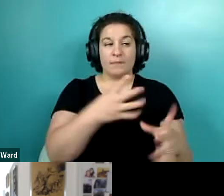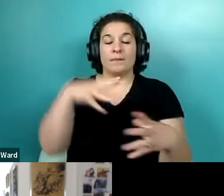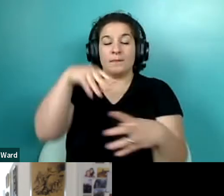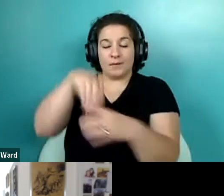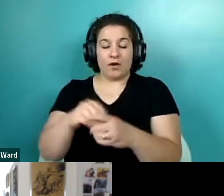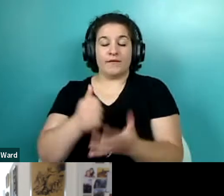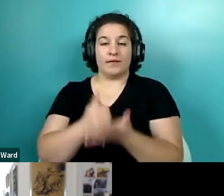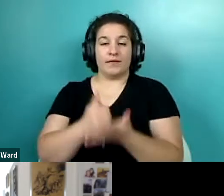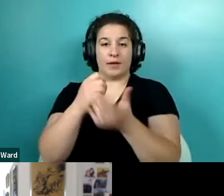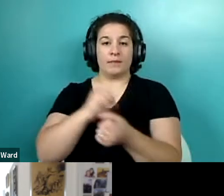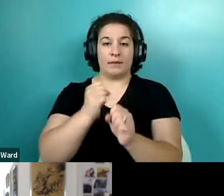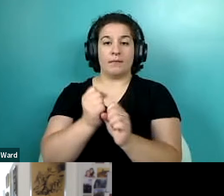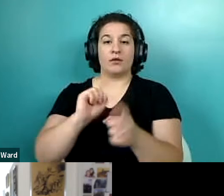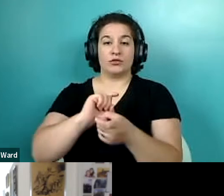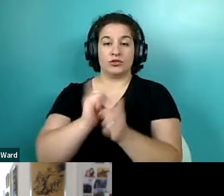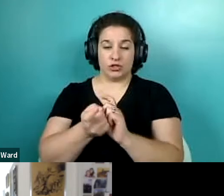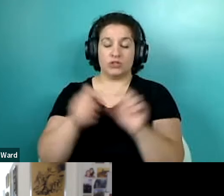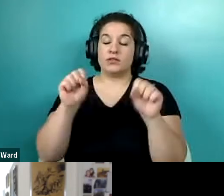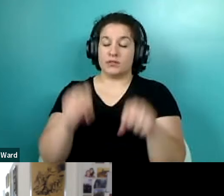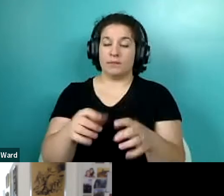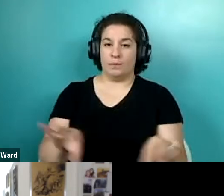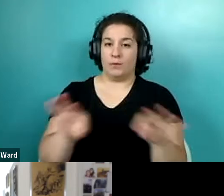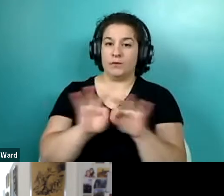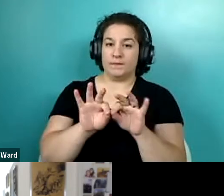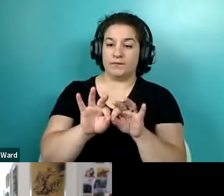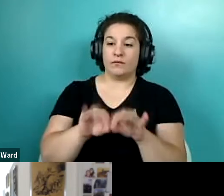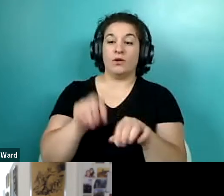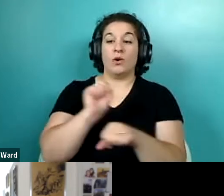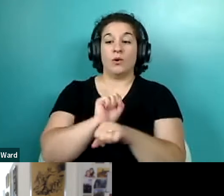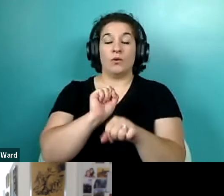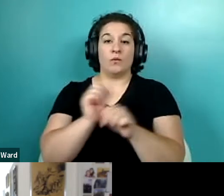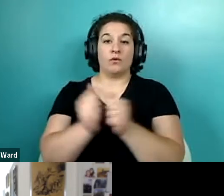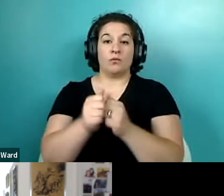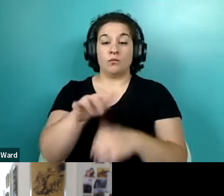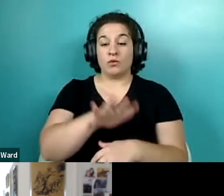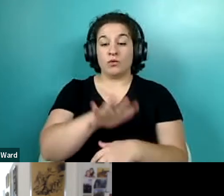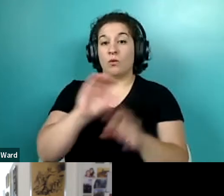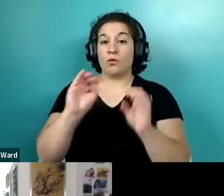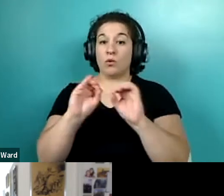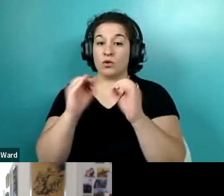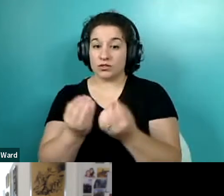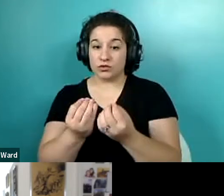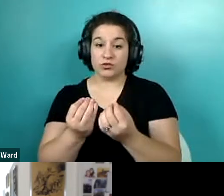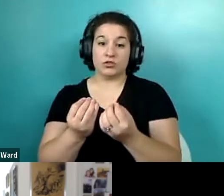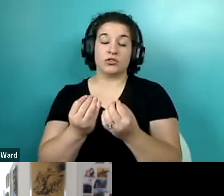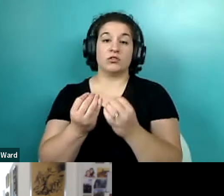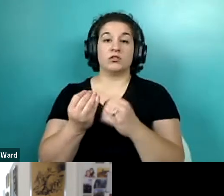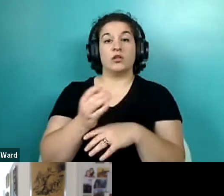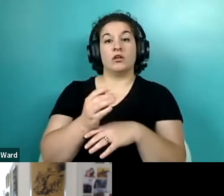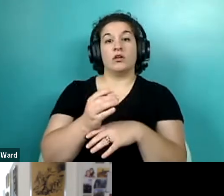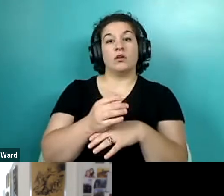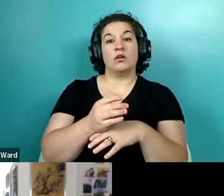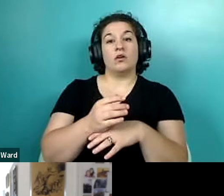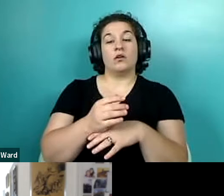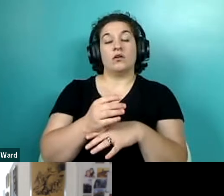changes, I think can be very important. Working with local organizations who will be